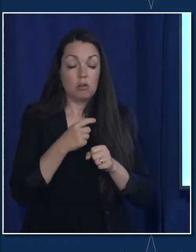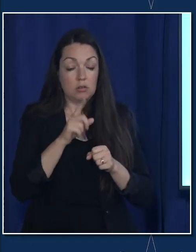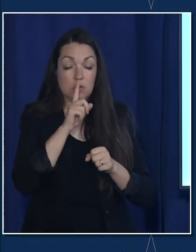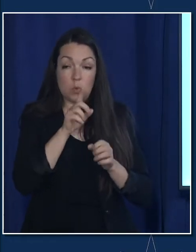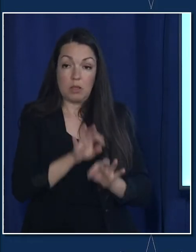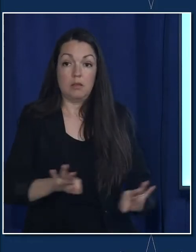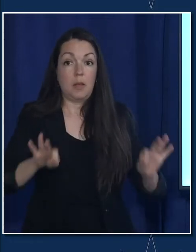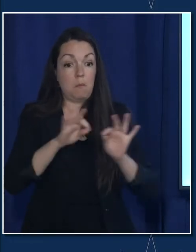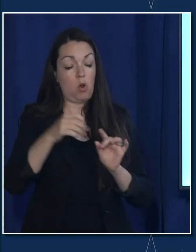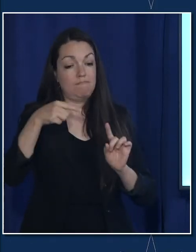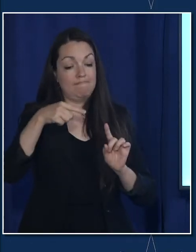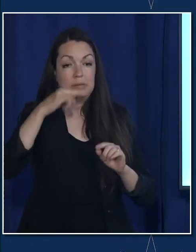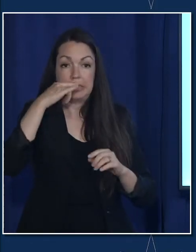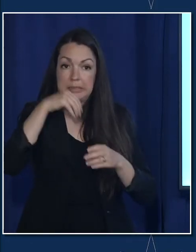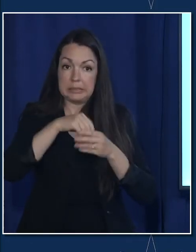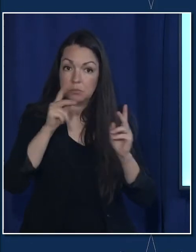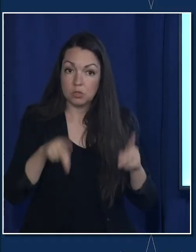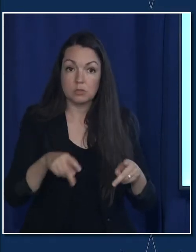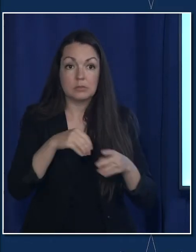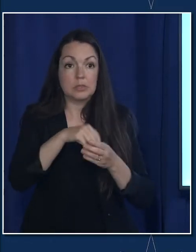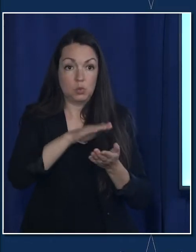in school with